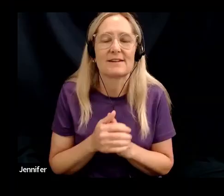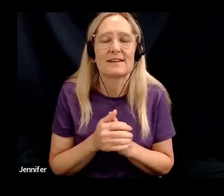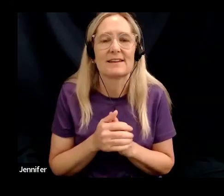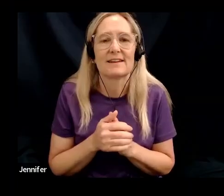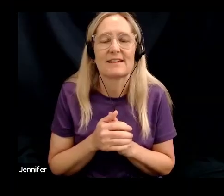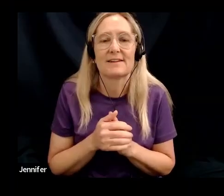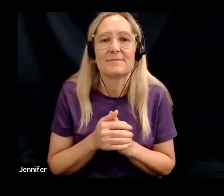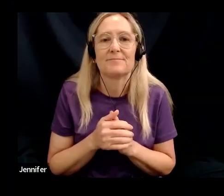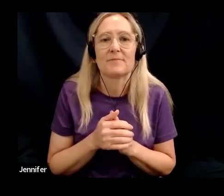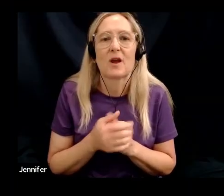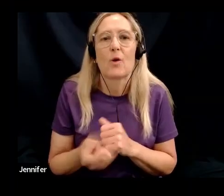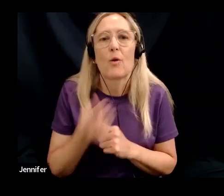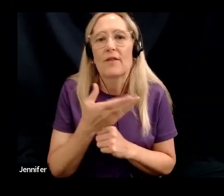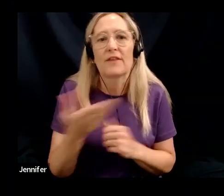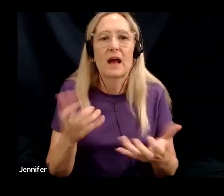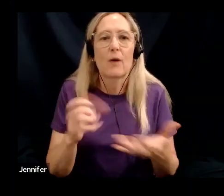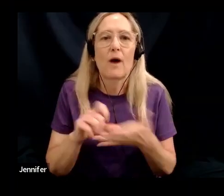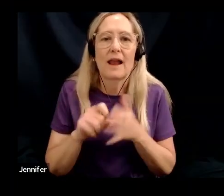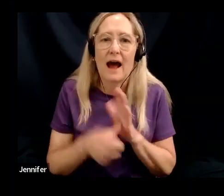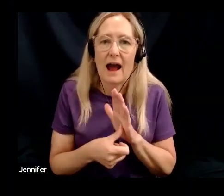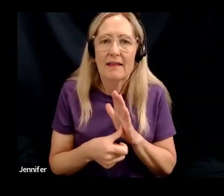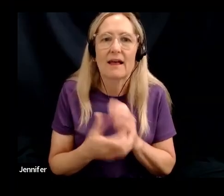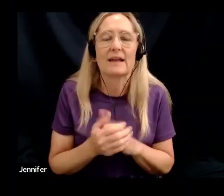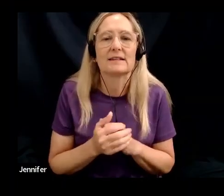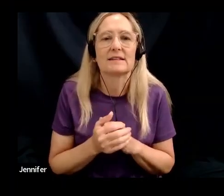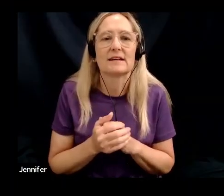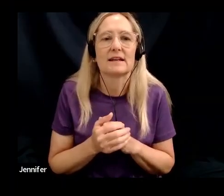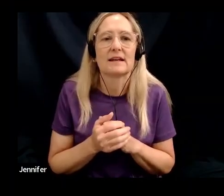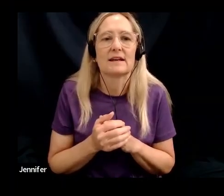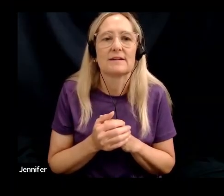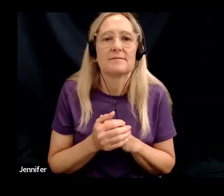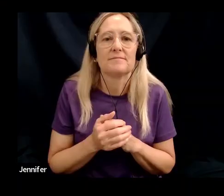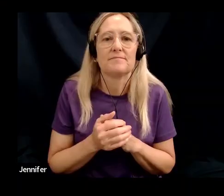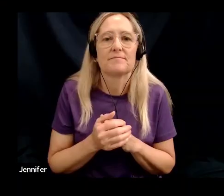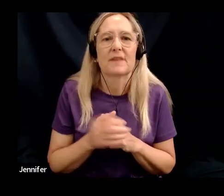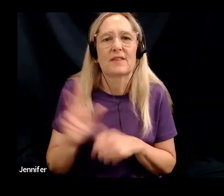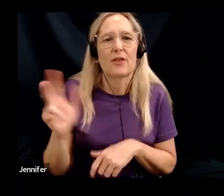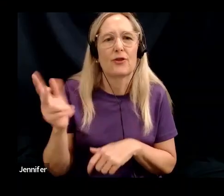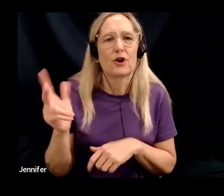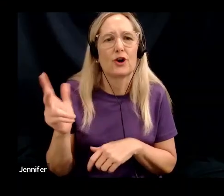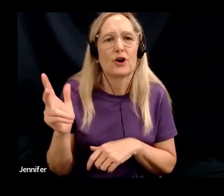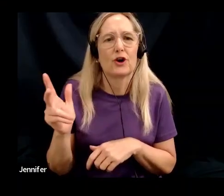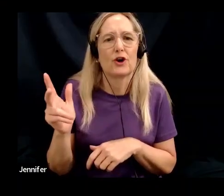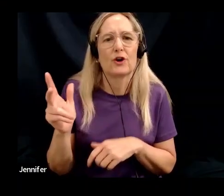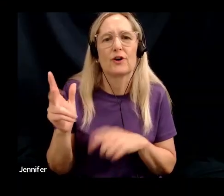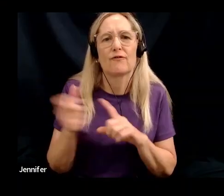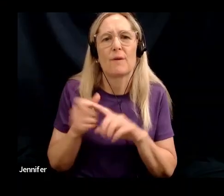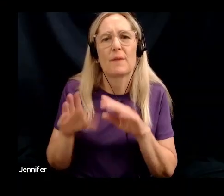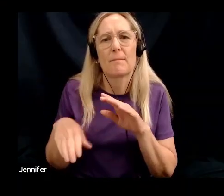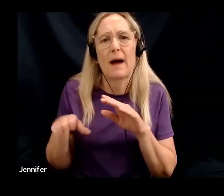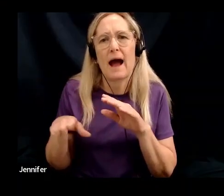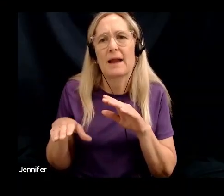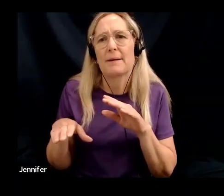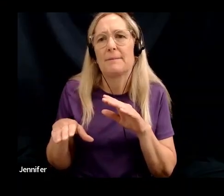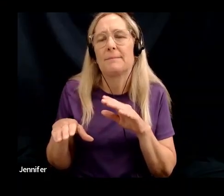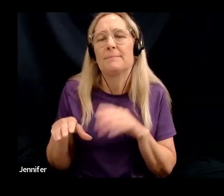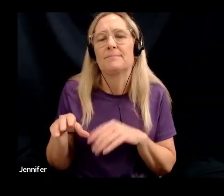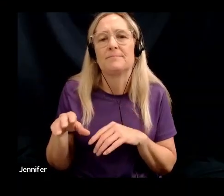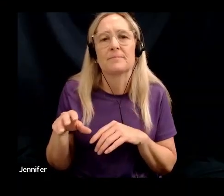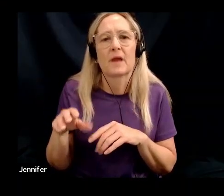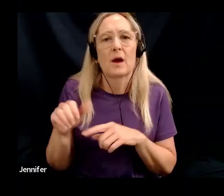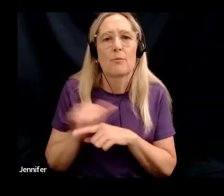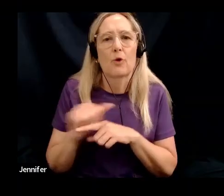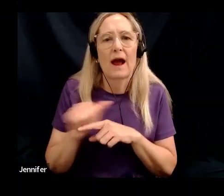One thing that I want to highlight is towards the third from the bottom on the left-hand side,